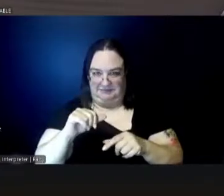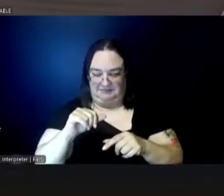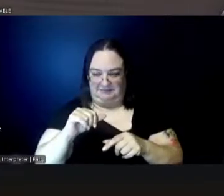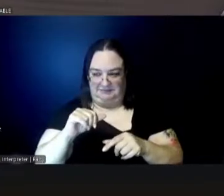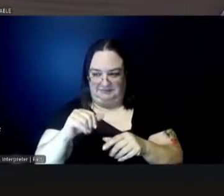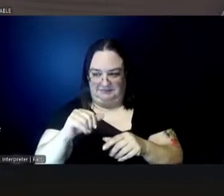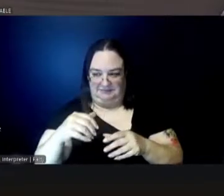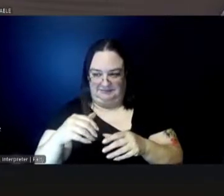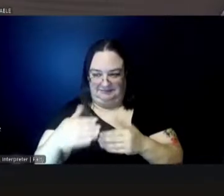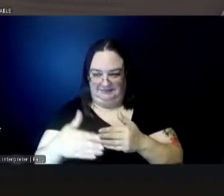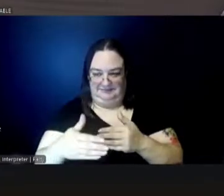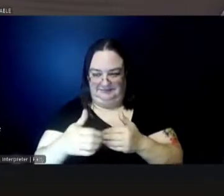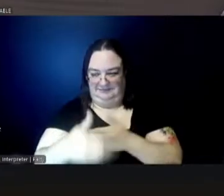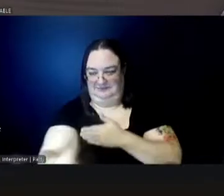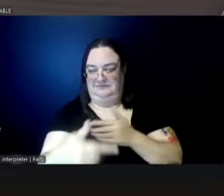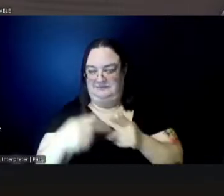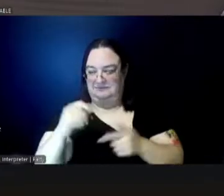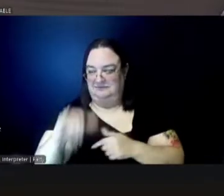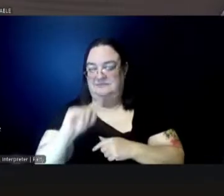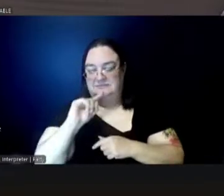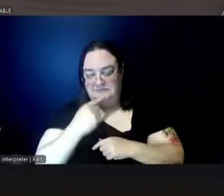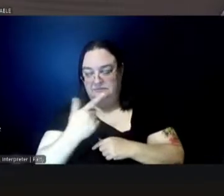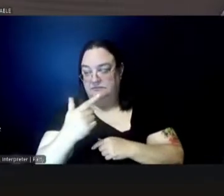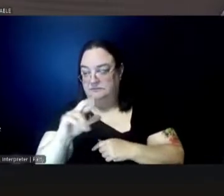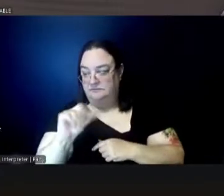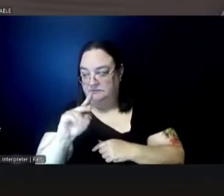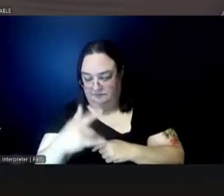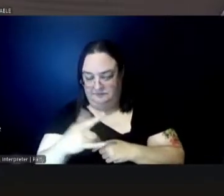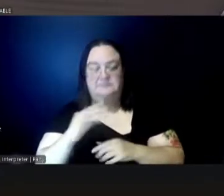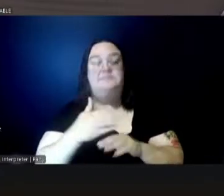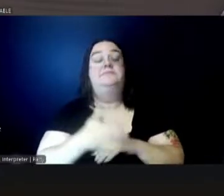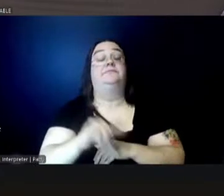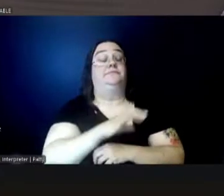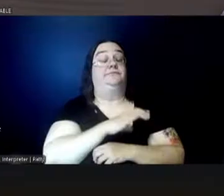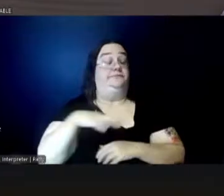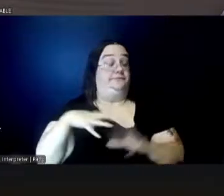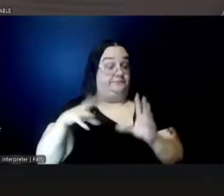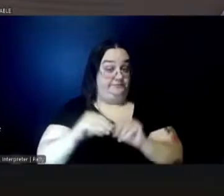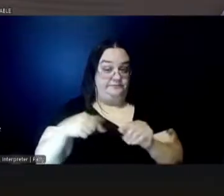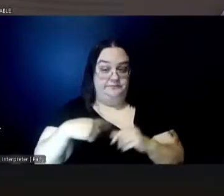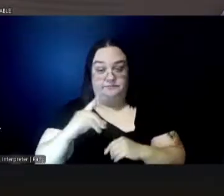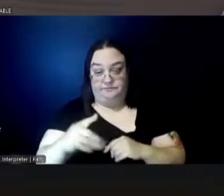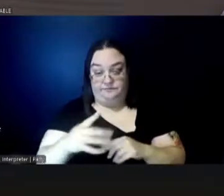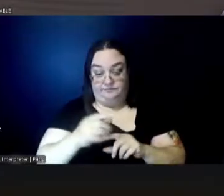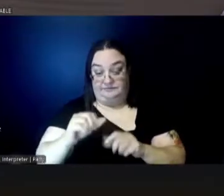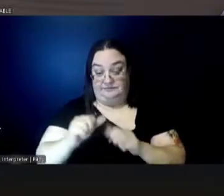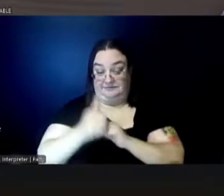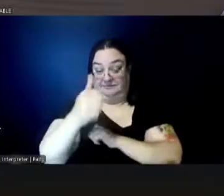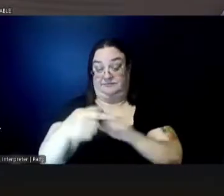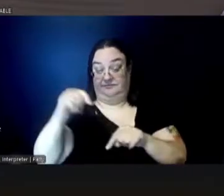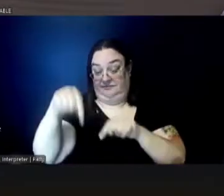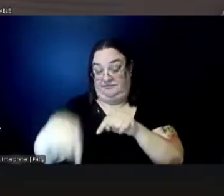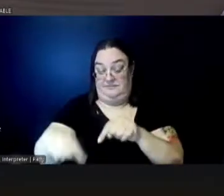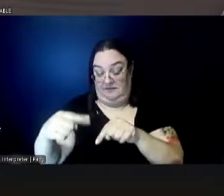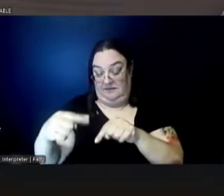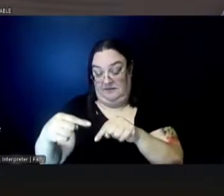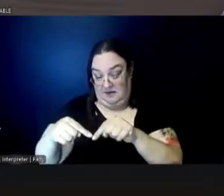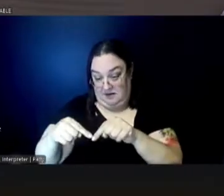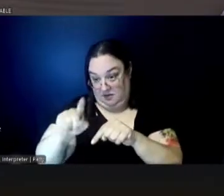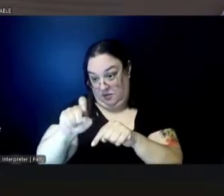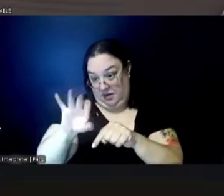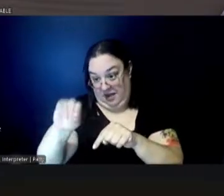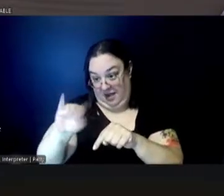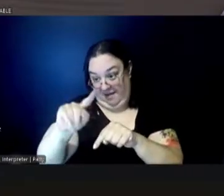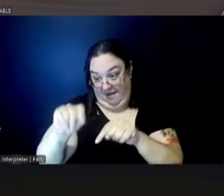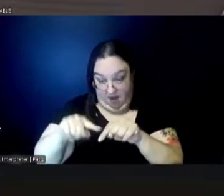slope there, which it is. After that council meeting, I went out and then pulled a distance from that point 190 feet to the other